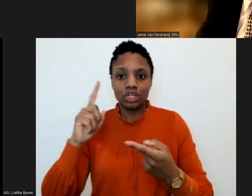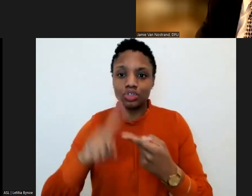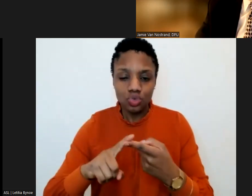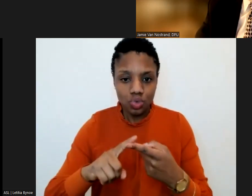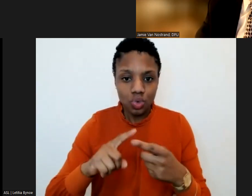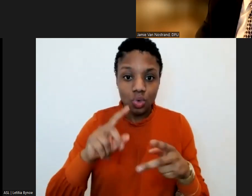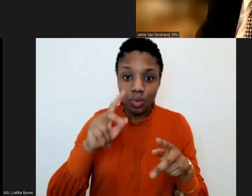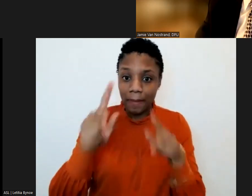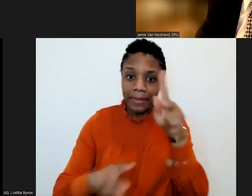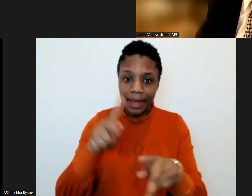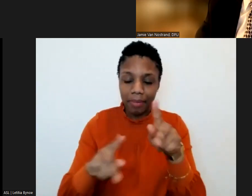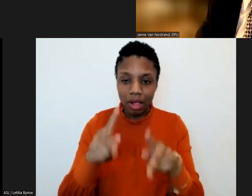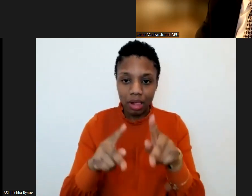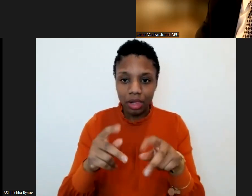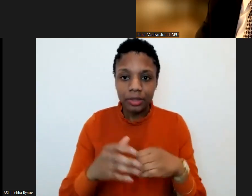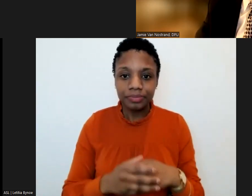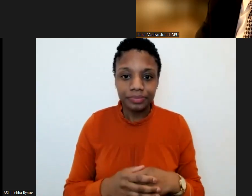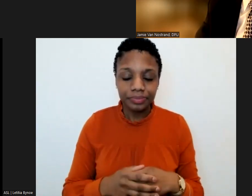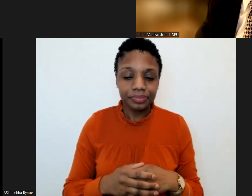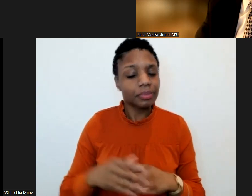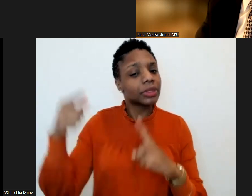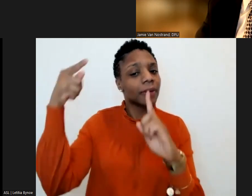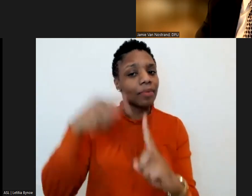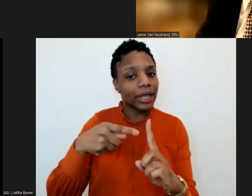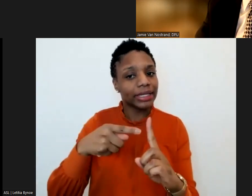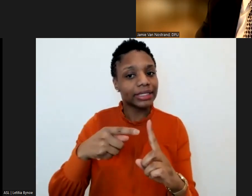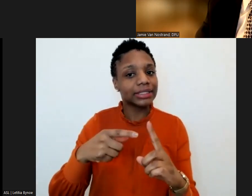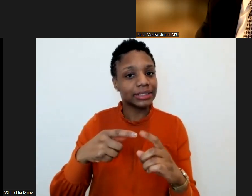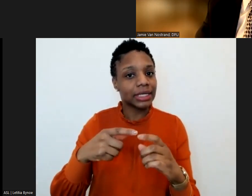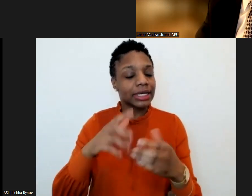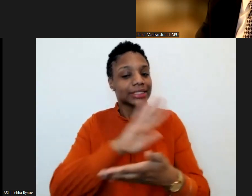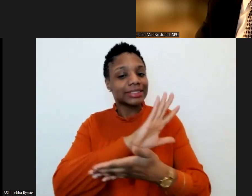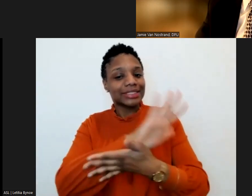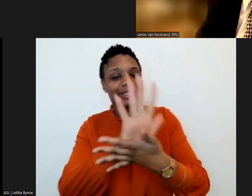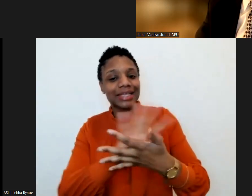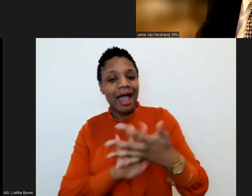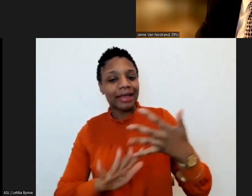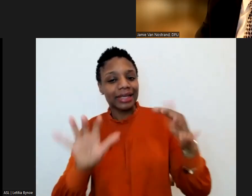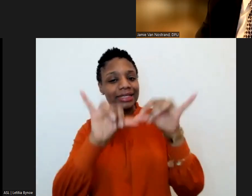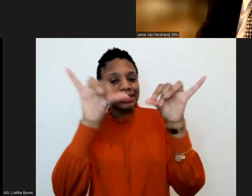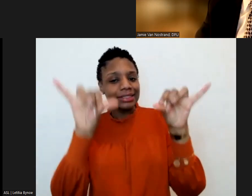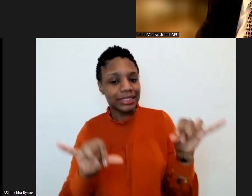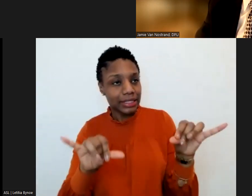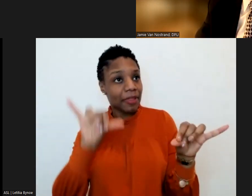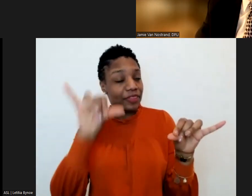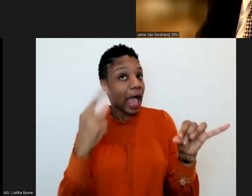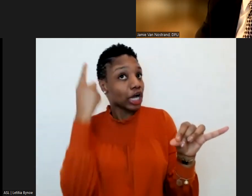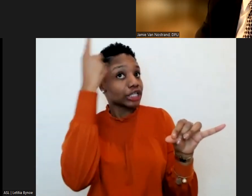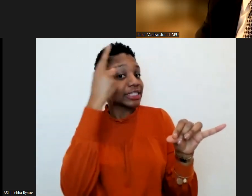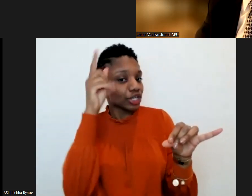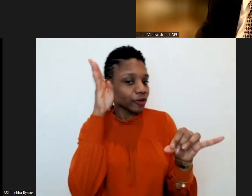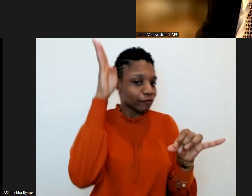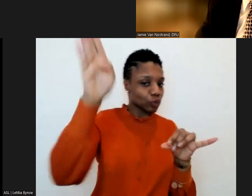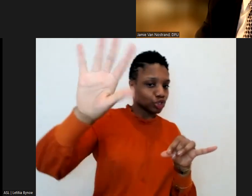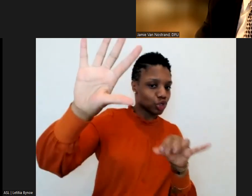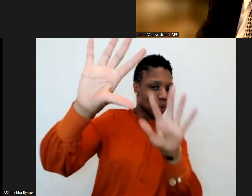than they need to be. But it's all about holding down the costs and designing your system in a manner that contemplates the future climate, not